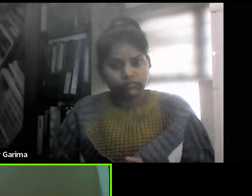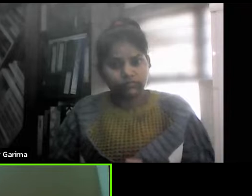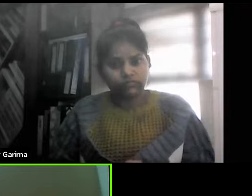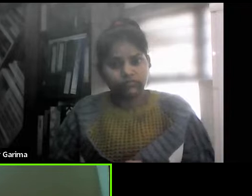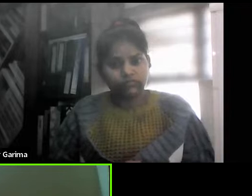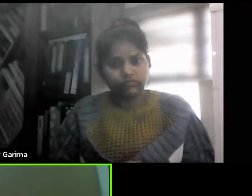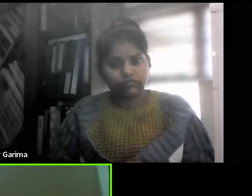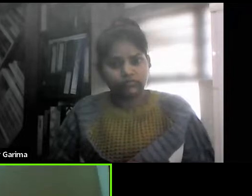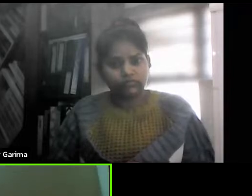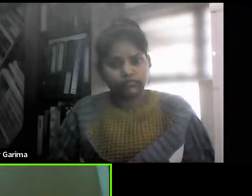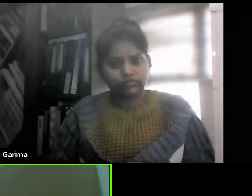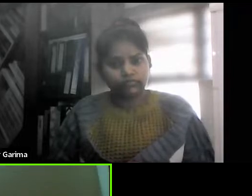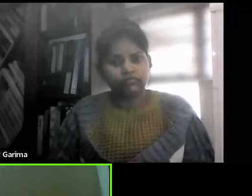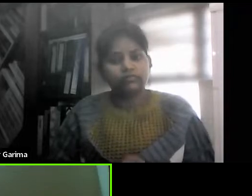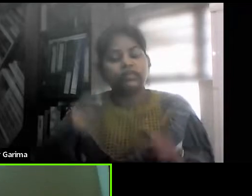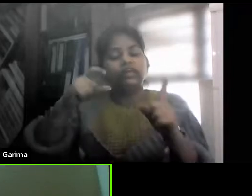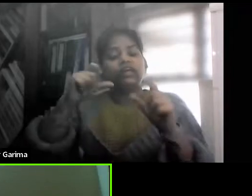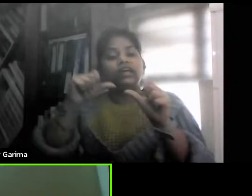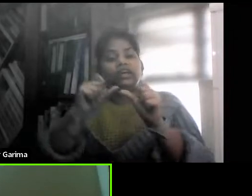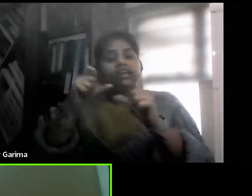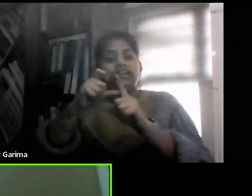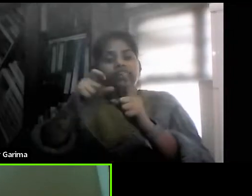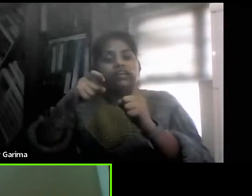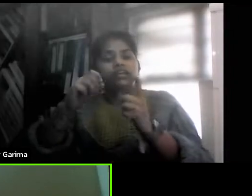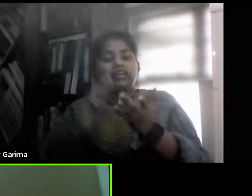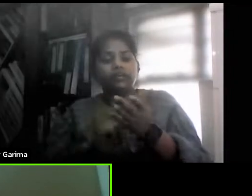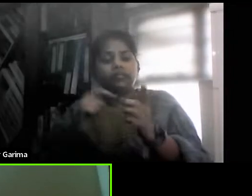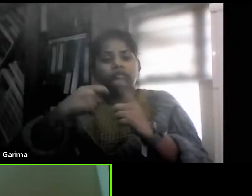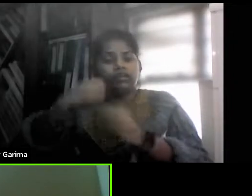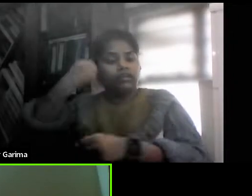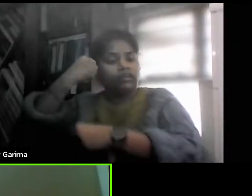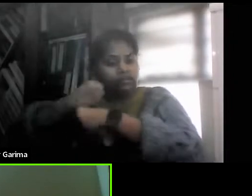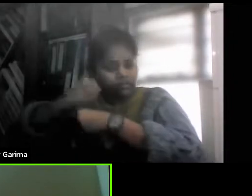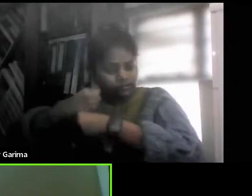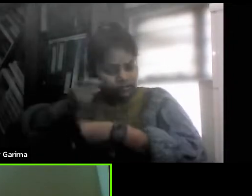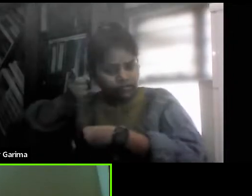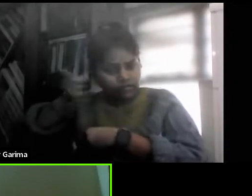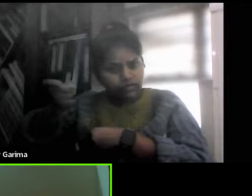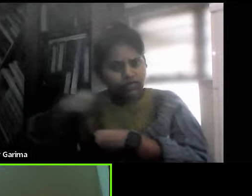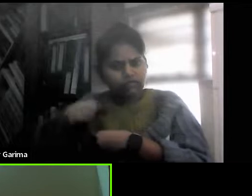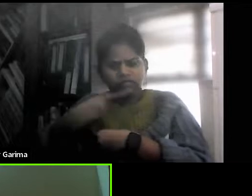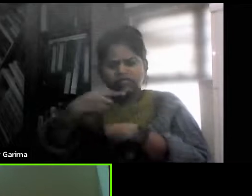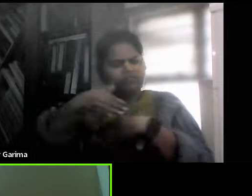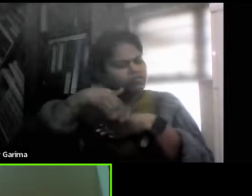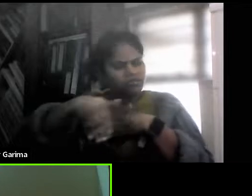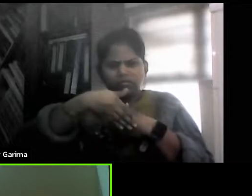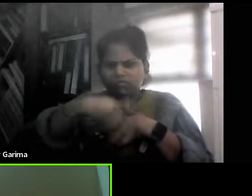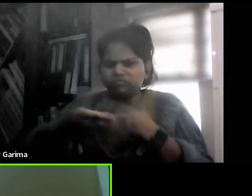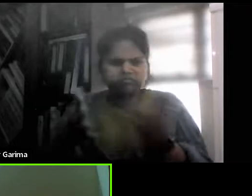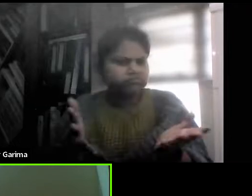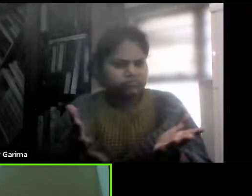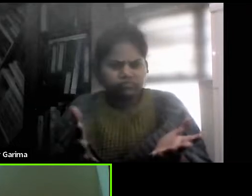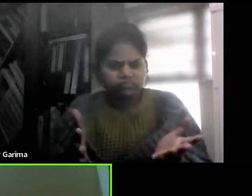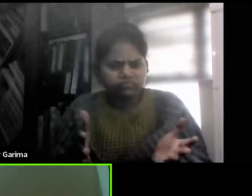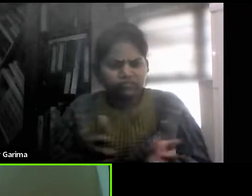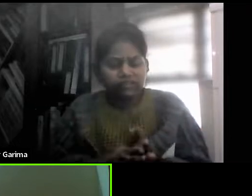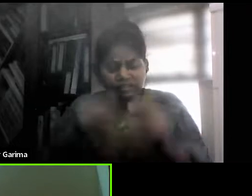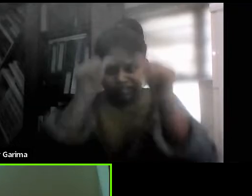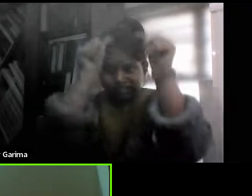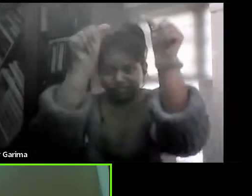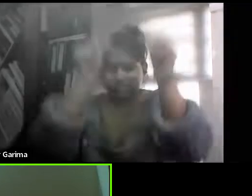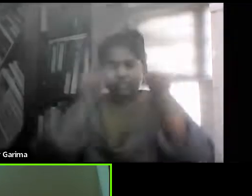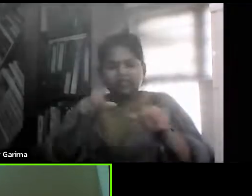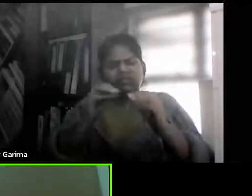the SFIL DMK government, were not actually continued, so to say, and as a result, many of the policies